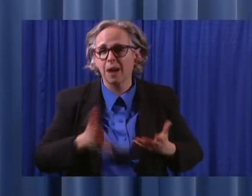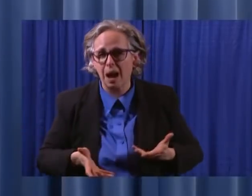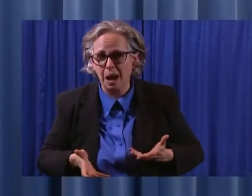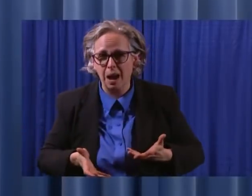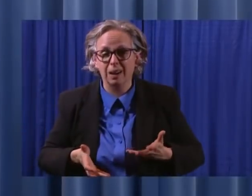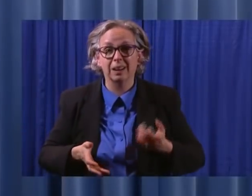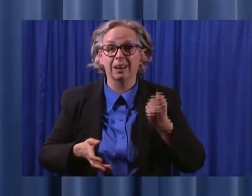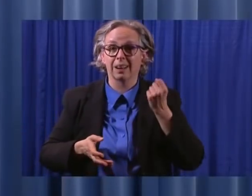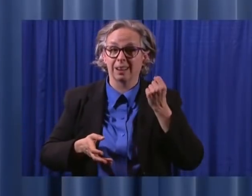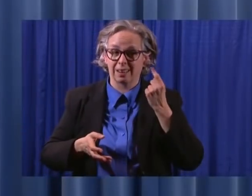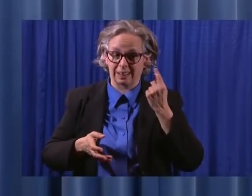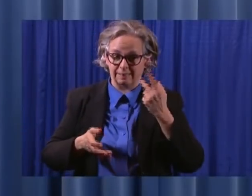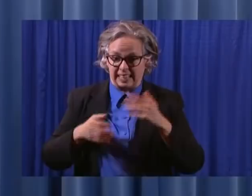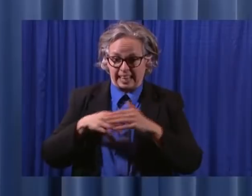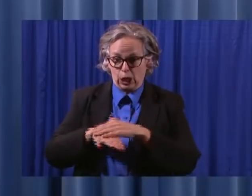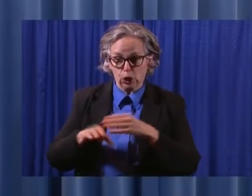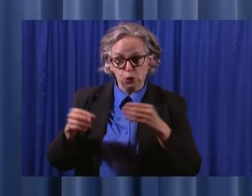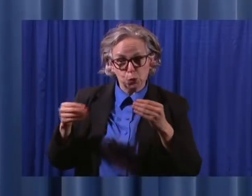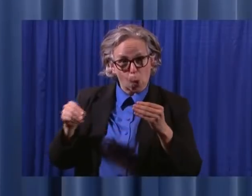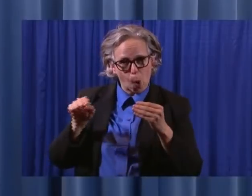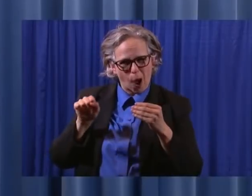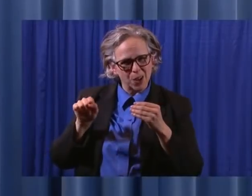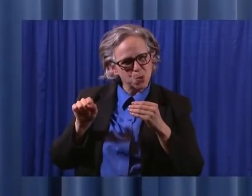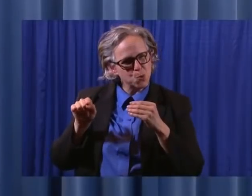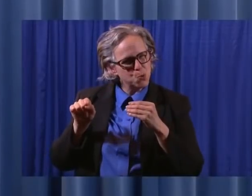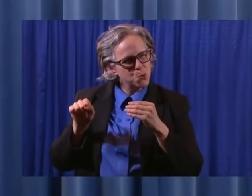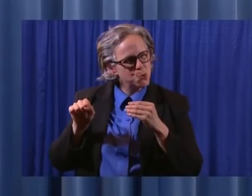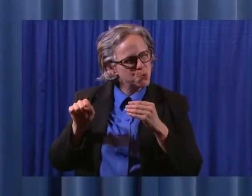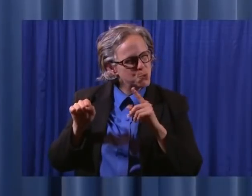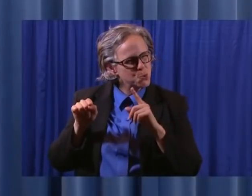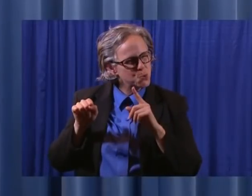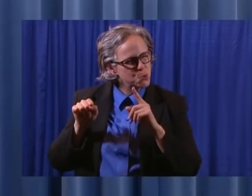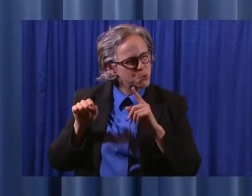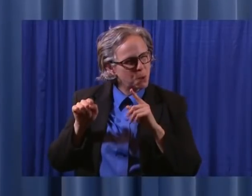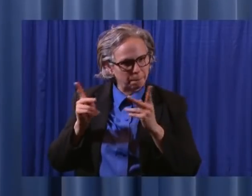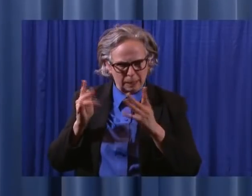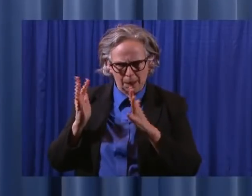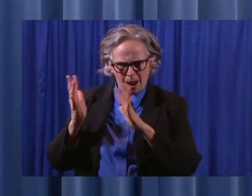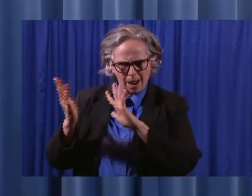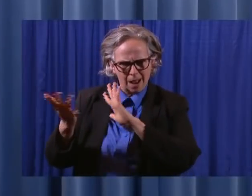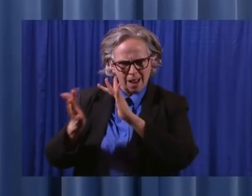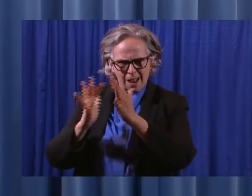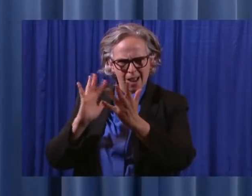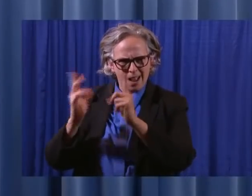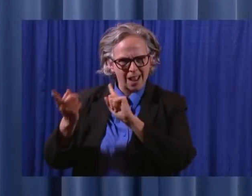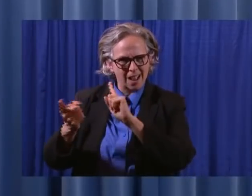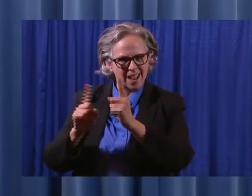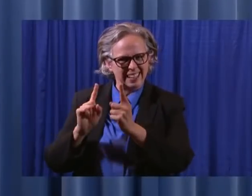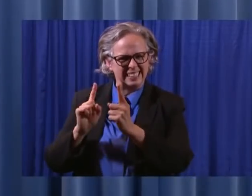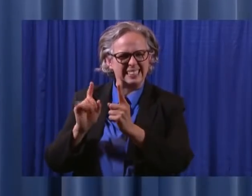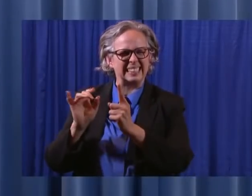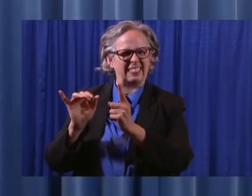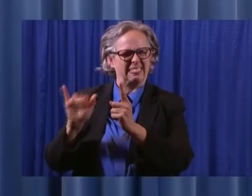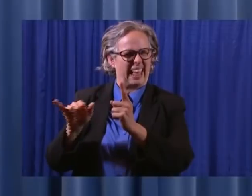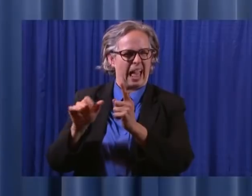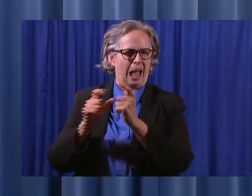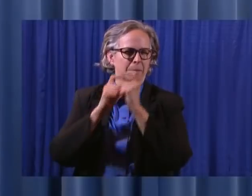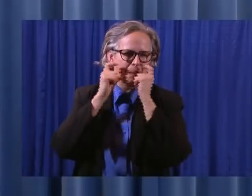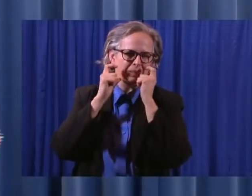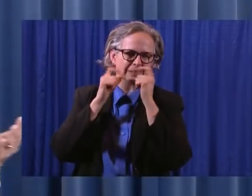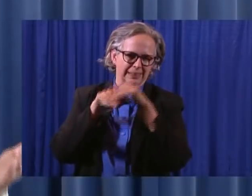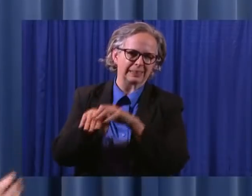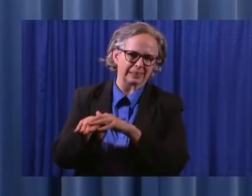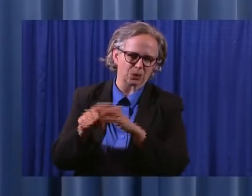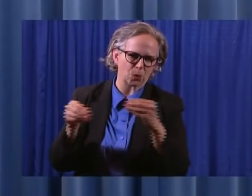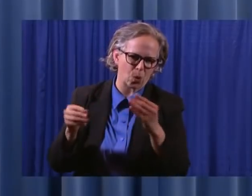you're walking into a store and you're going to come in contact with people, we would just ask them to wear a mask. The other thing is if you're going to be in